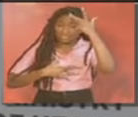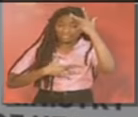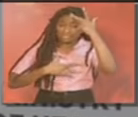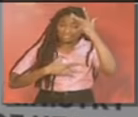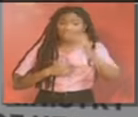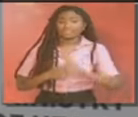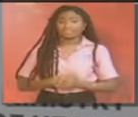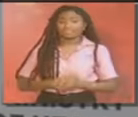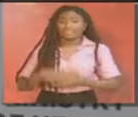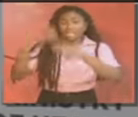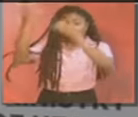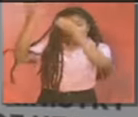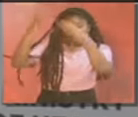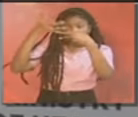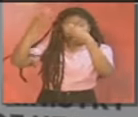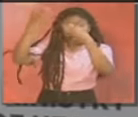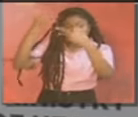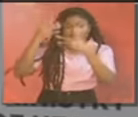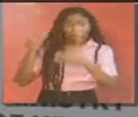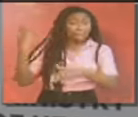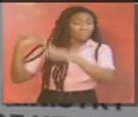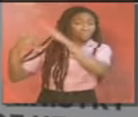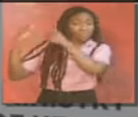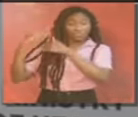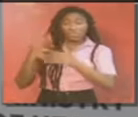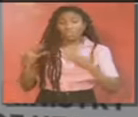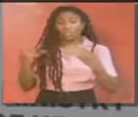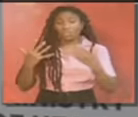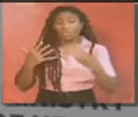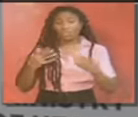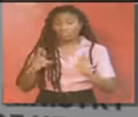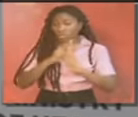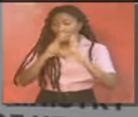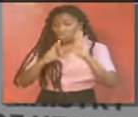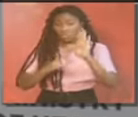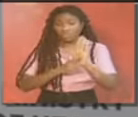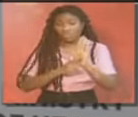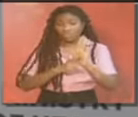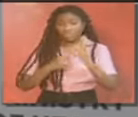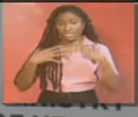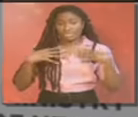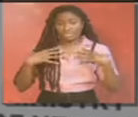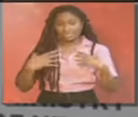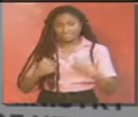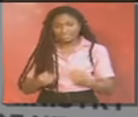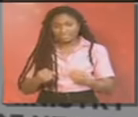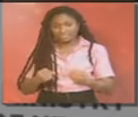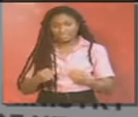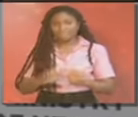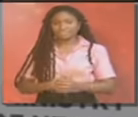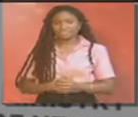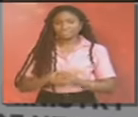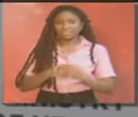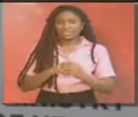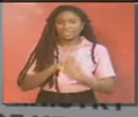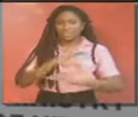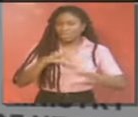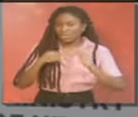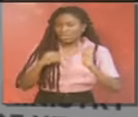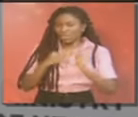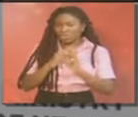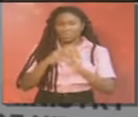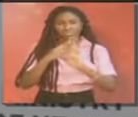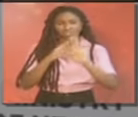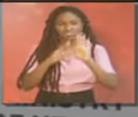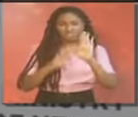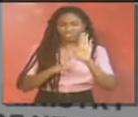told on numerous occasions, all of the public health measures that we are currently engaging in, all of the regulations that are in